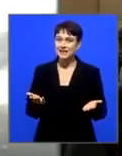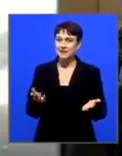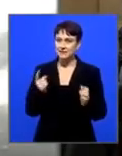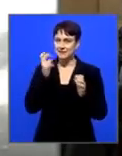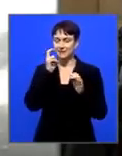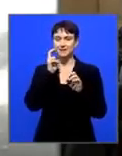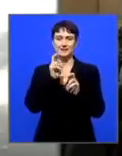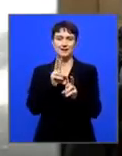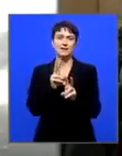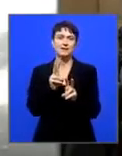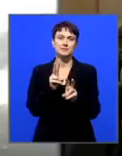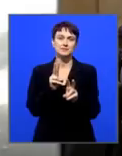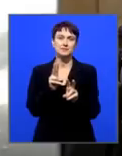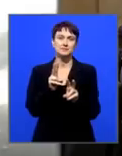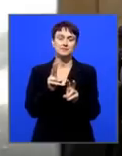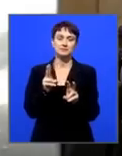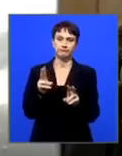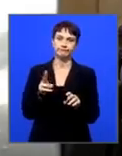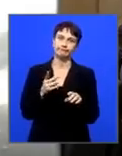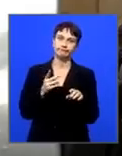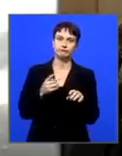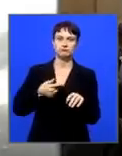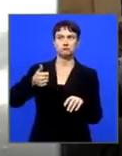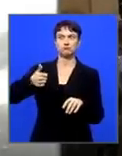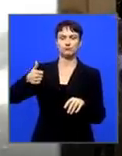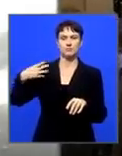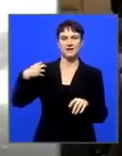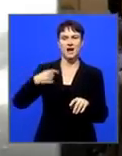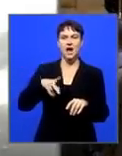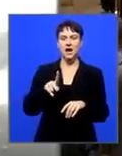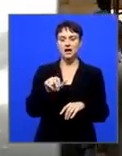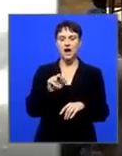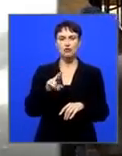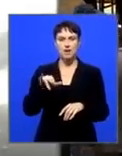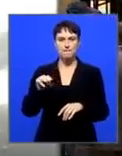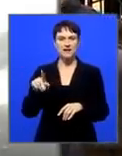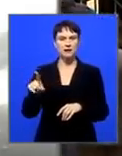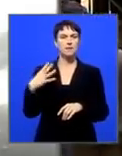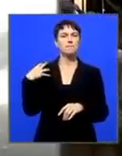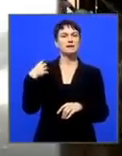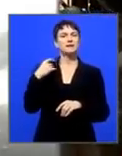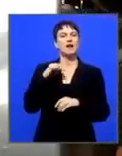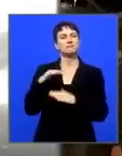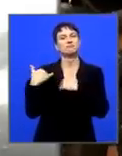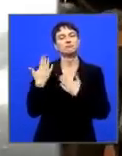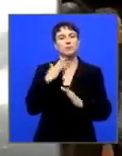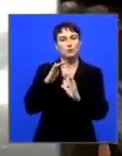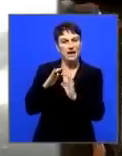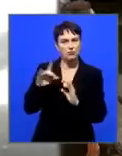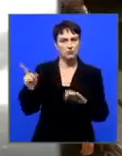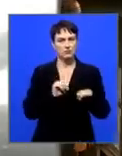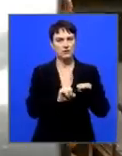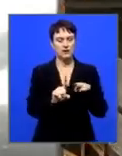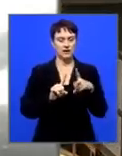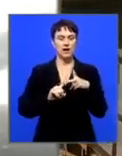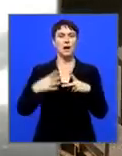can see all the ministers coming through now. Yunus Karim, the Minister of Communications, making his way through. I can see the